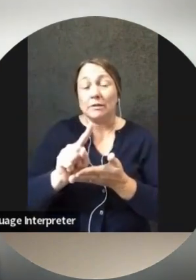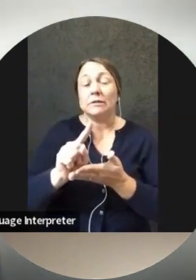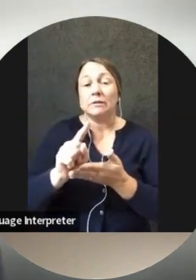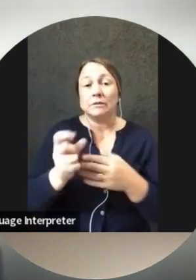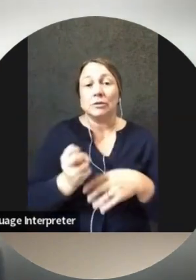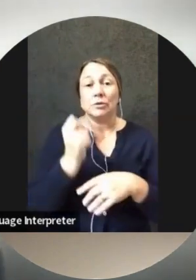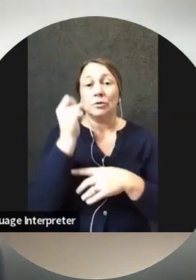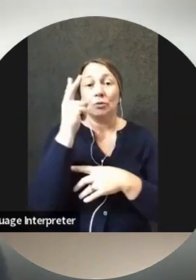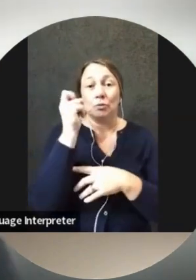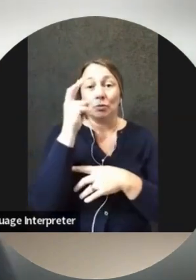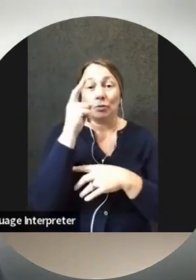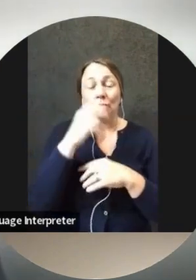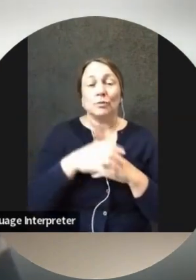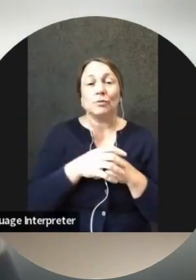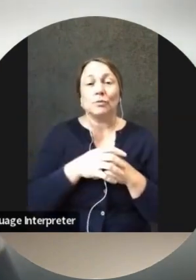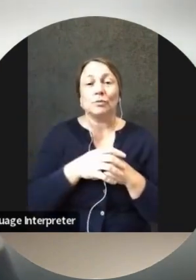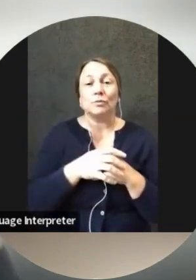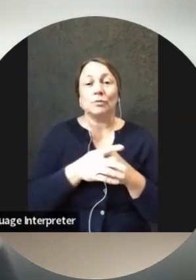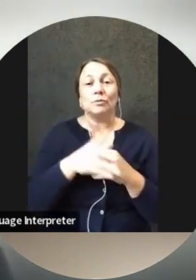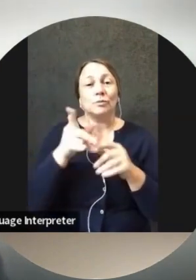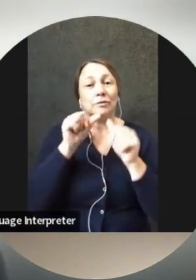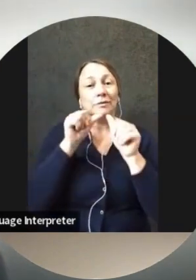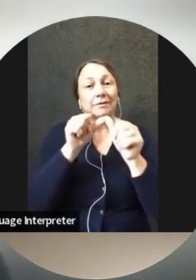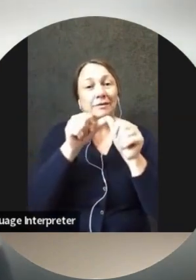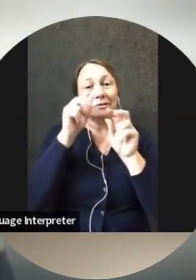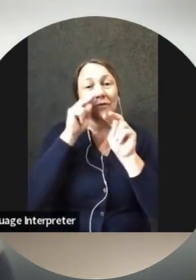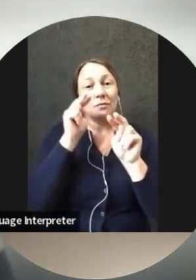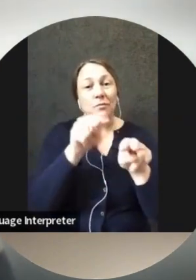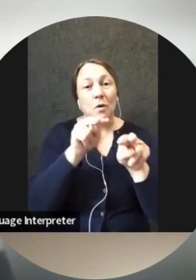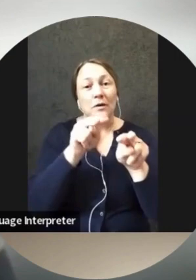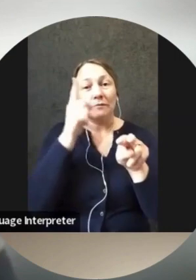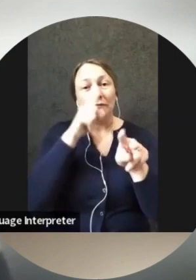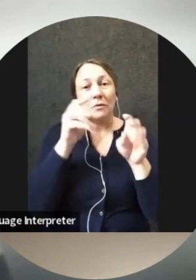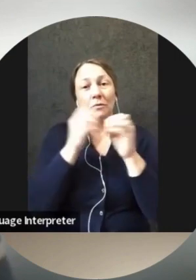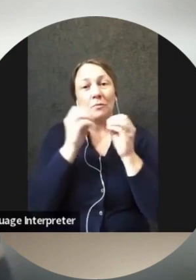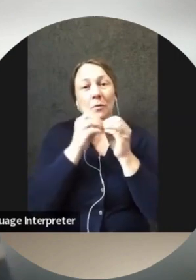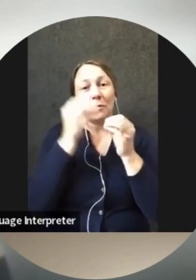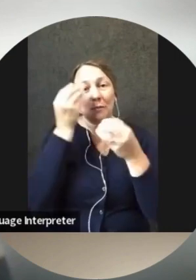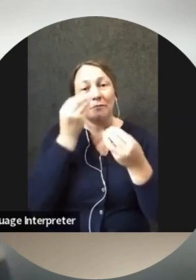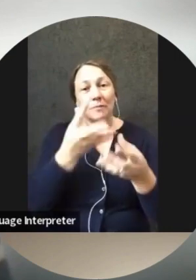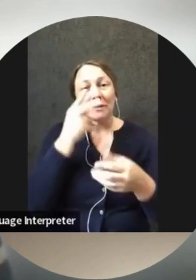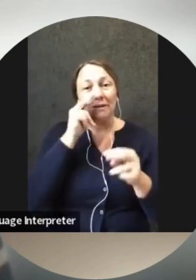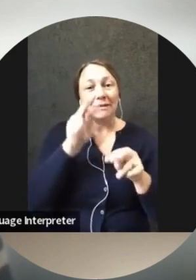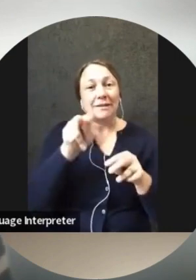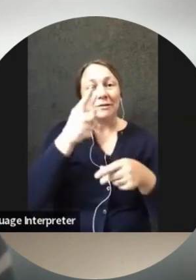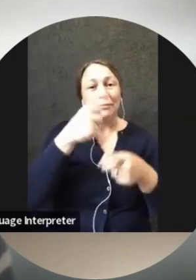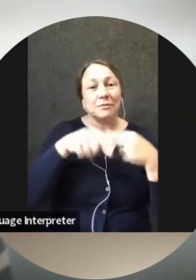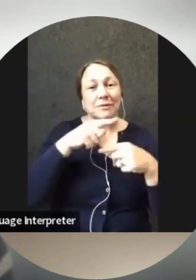Stay tuned to our social media for more. Thanks again, everyone, and we'll see you around soon.